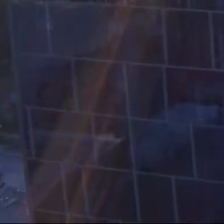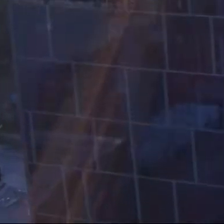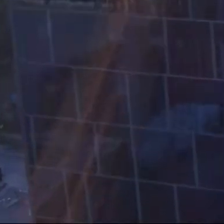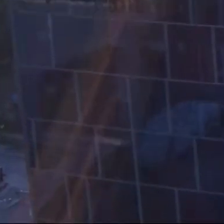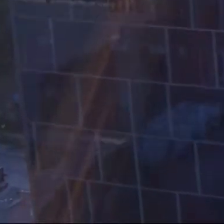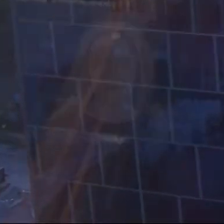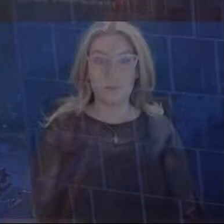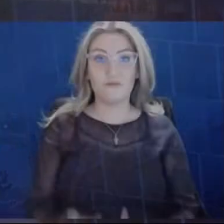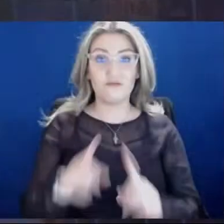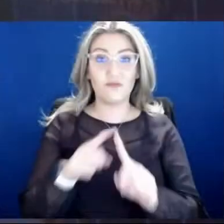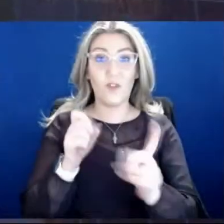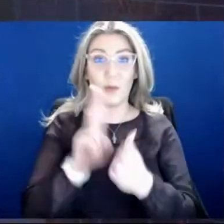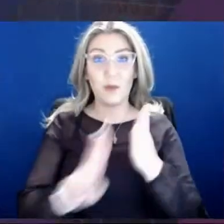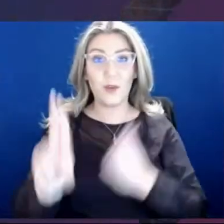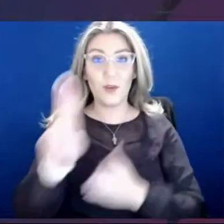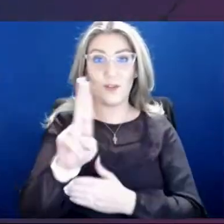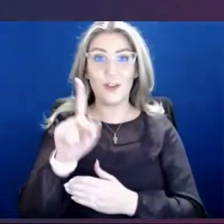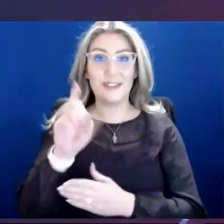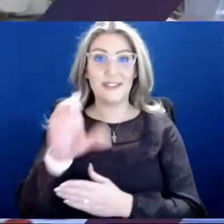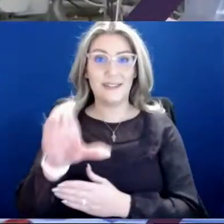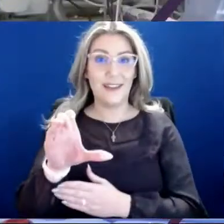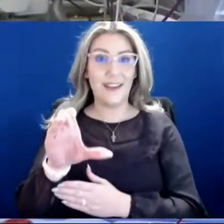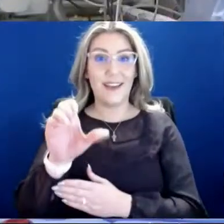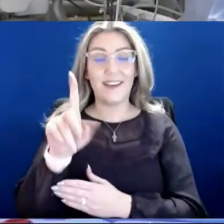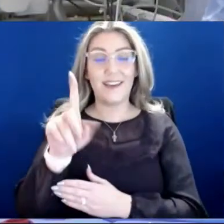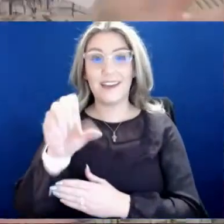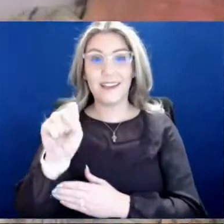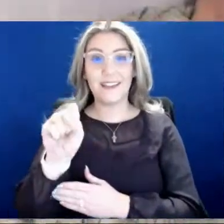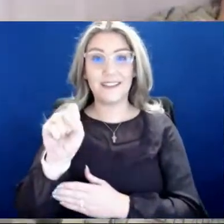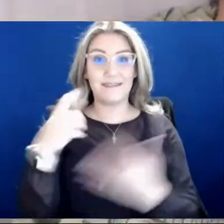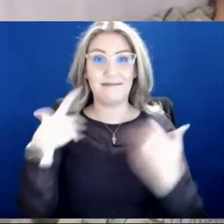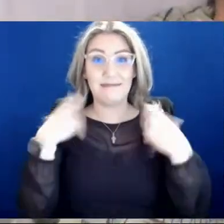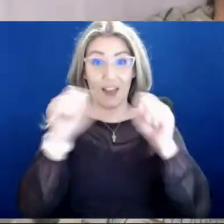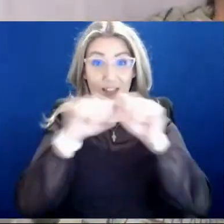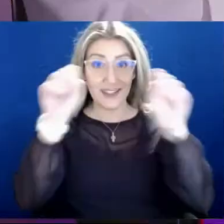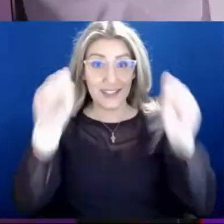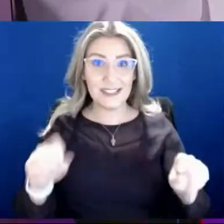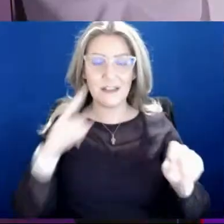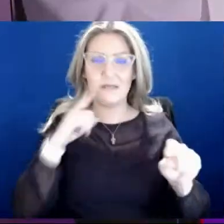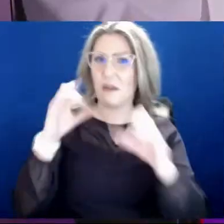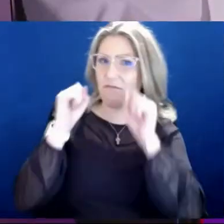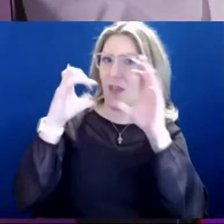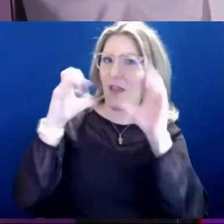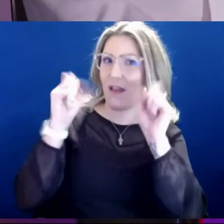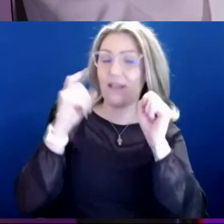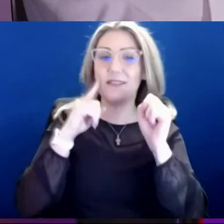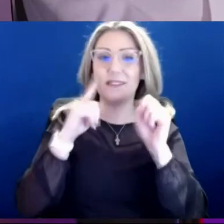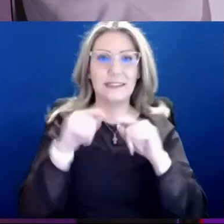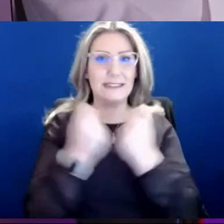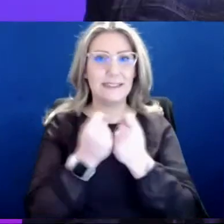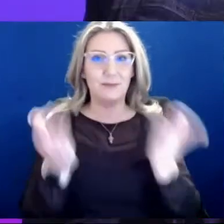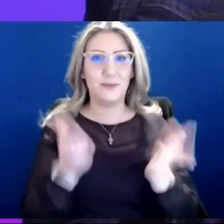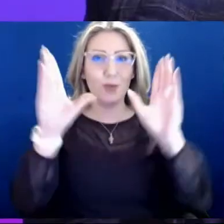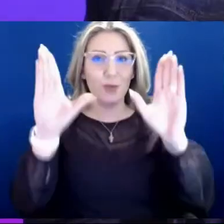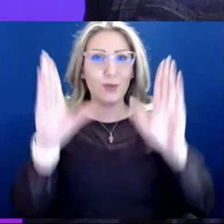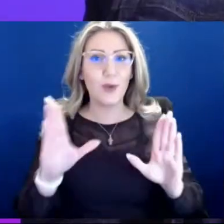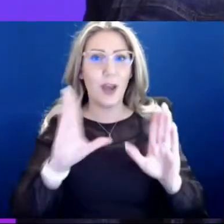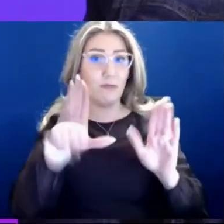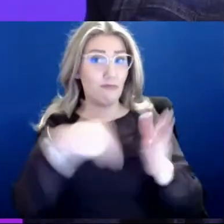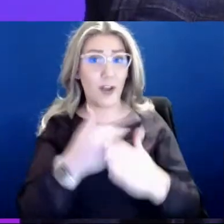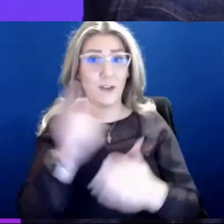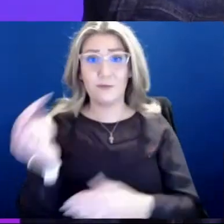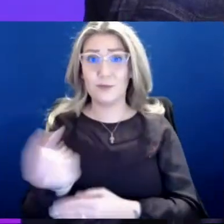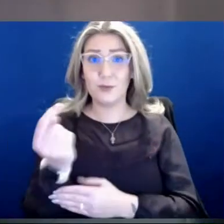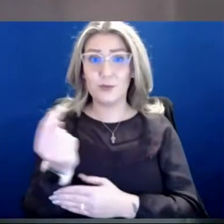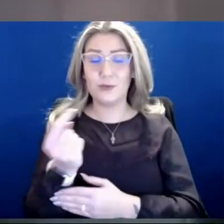from the University of Kansas Health System. I am amazed. The team here is great. I came on a Tuesday, and then by Saturday I